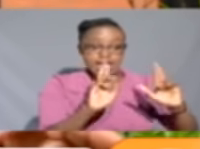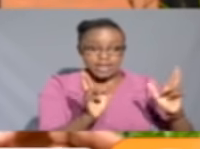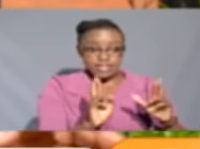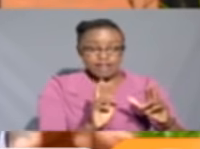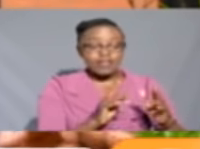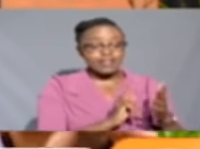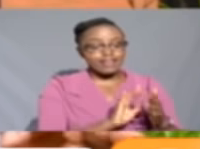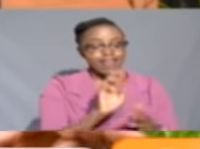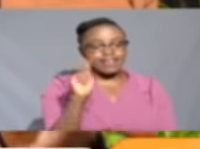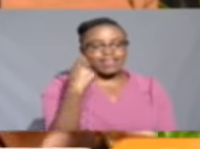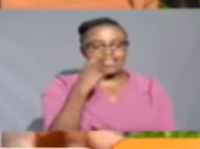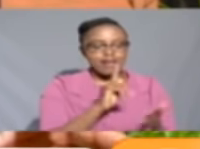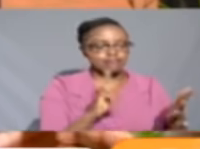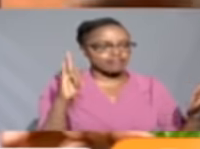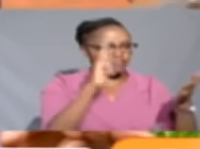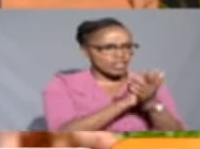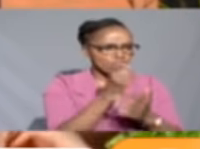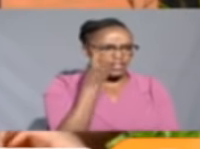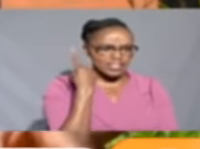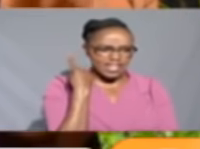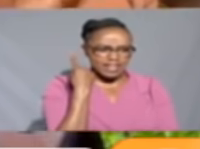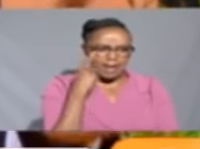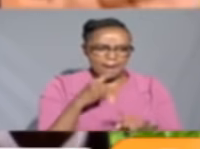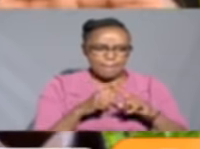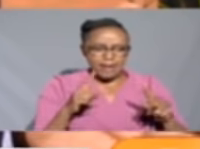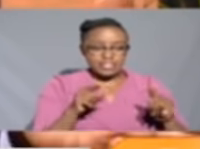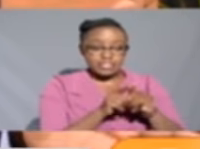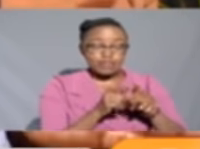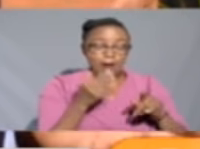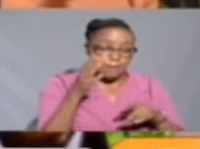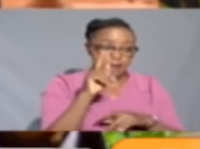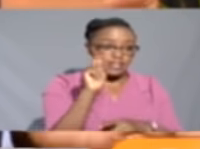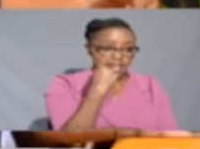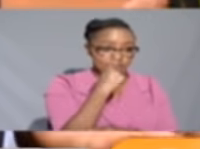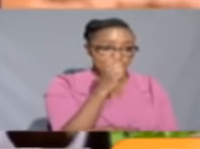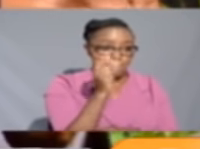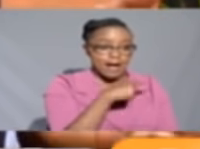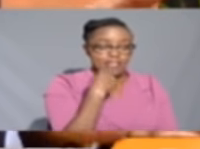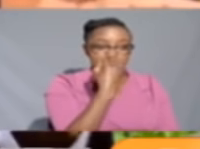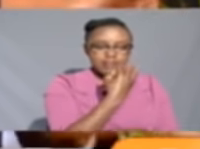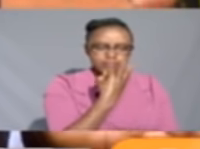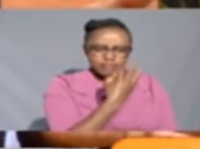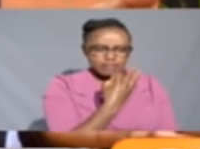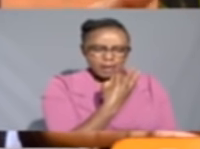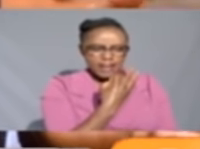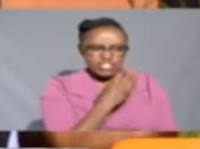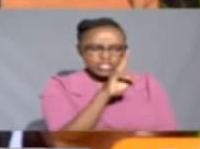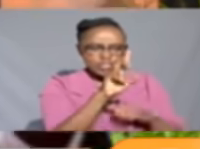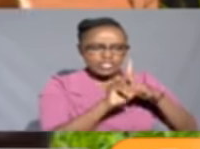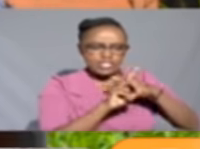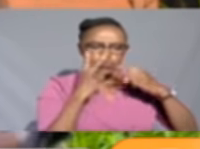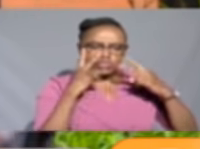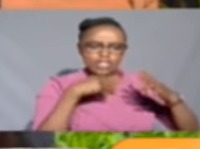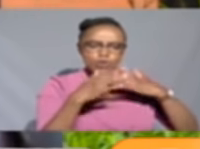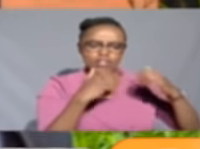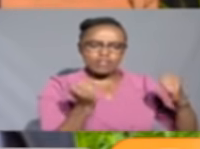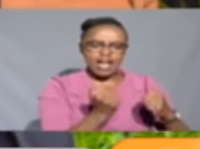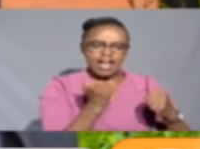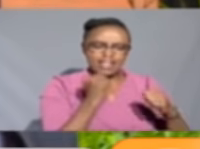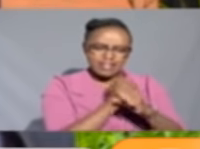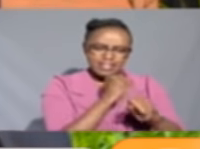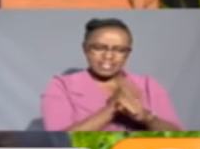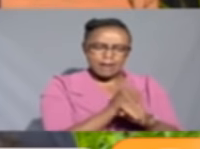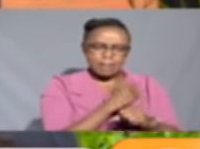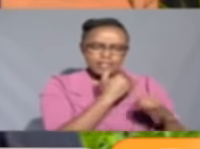in Kenya. Do you understand? But and I came to Kenya on March 26th, and you saw what they did. I saw. So what I'm trying to tell